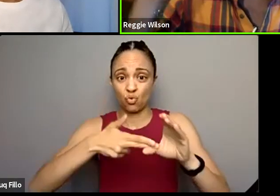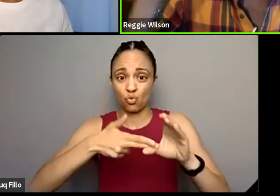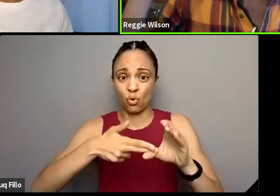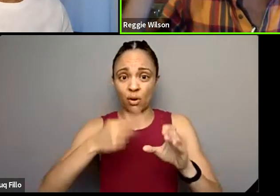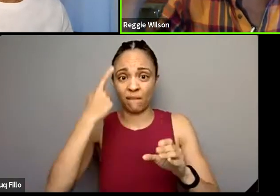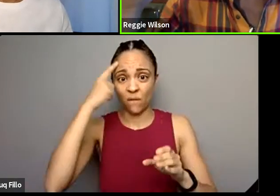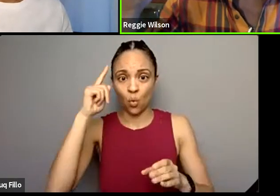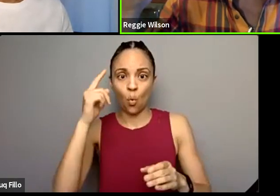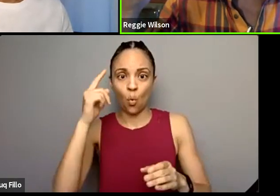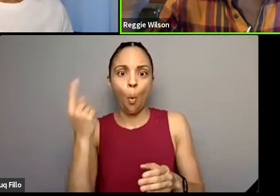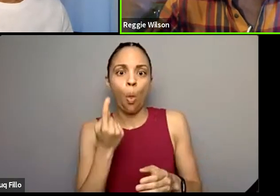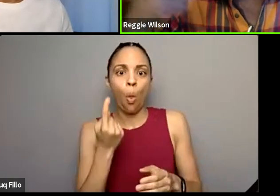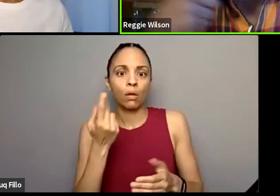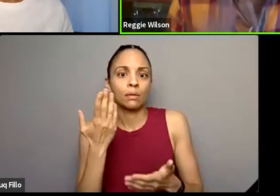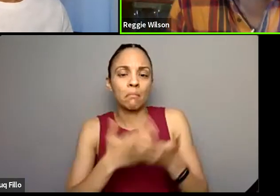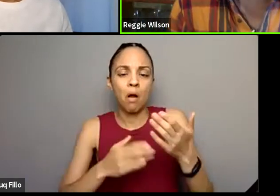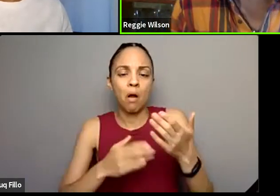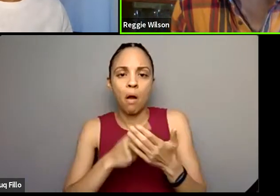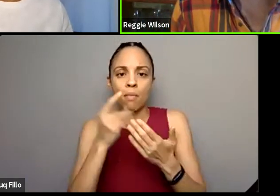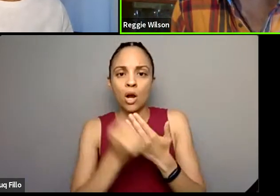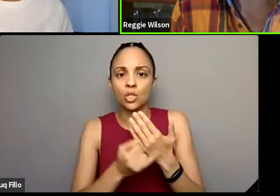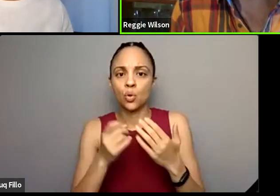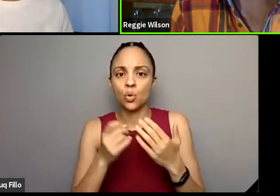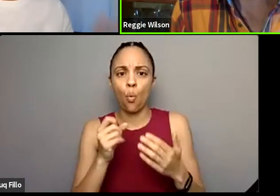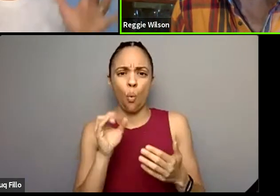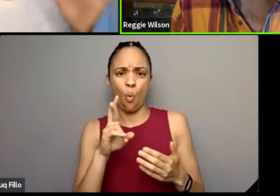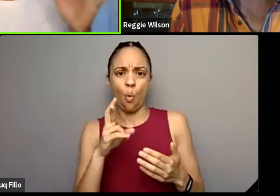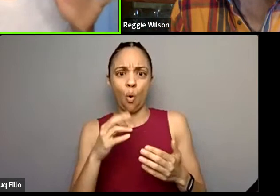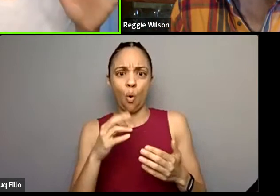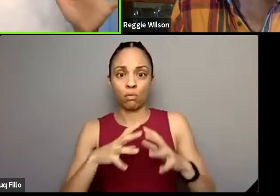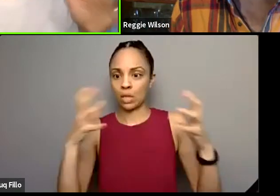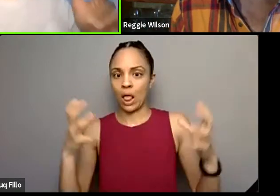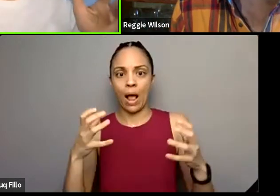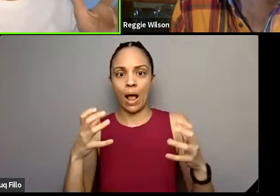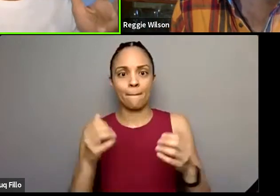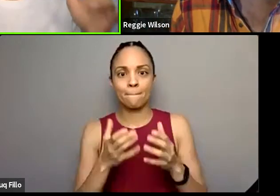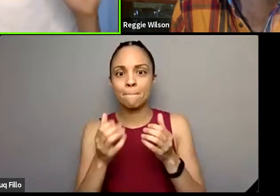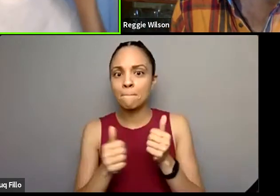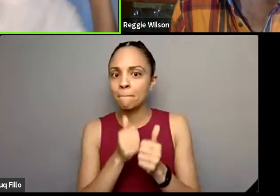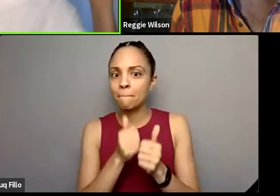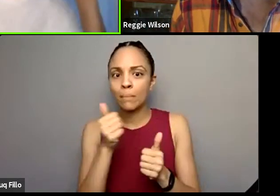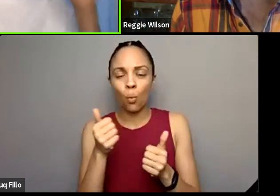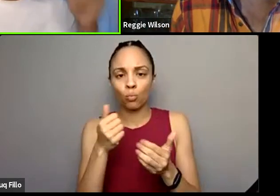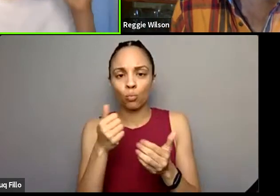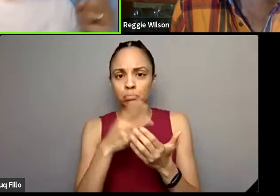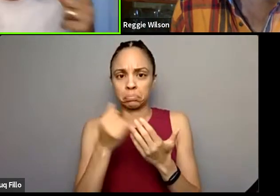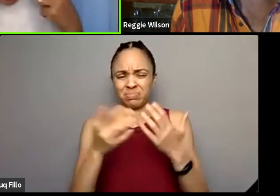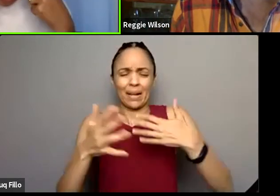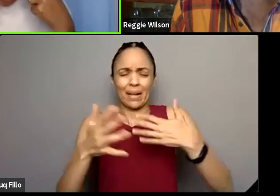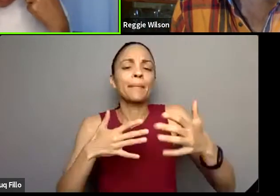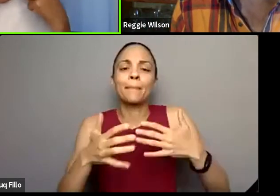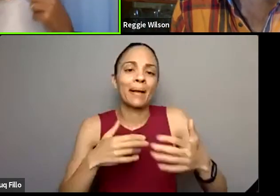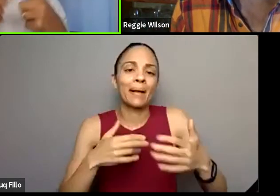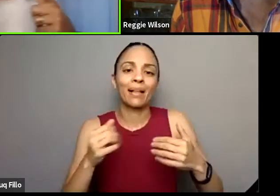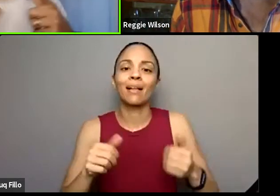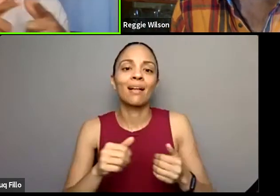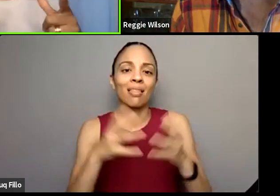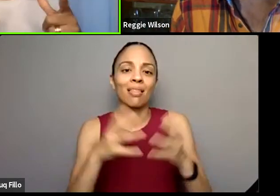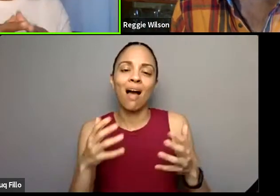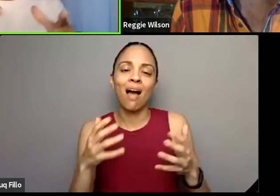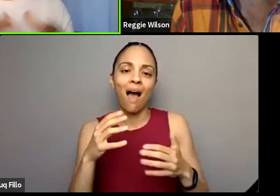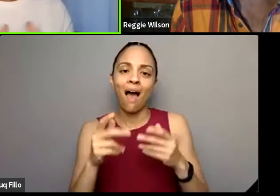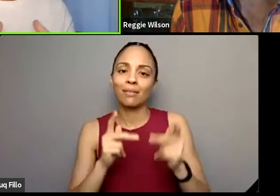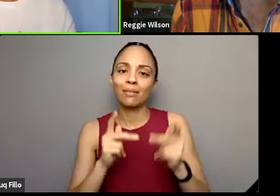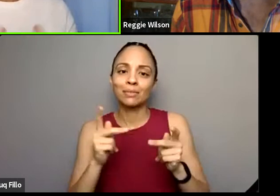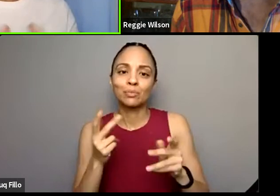what might be another project. We only have about a few minutes, and I don't want to not mention this because I walked